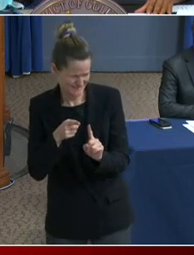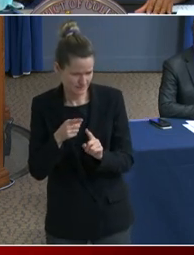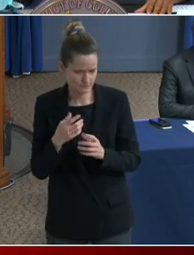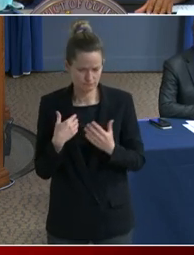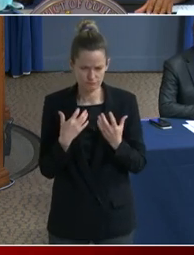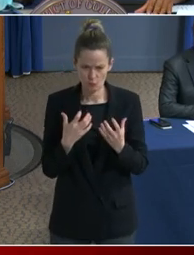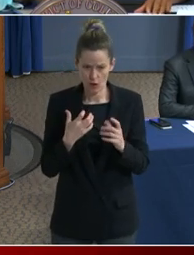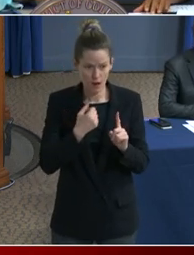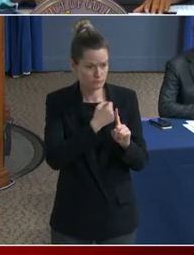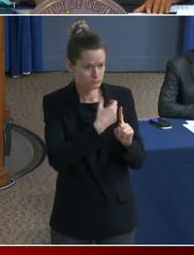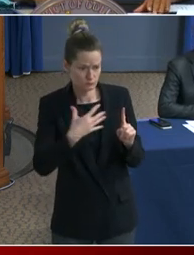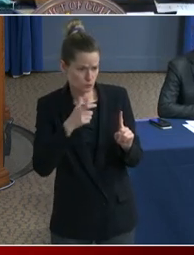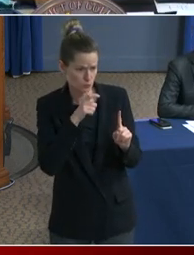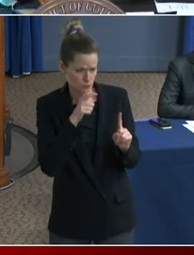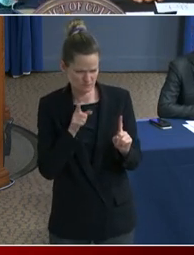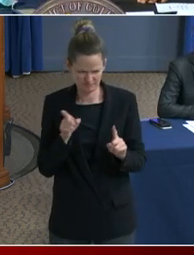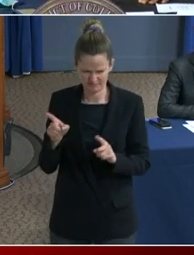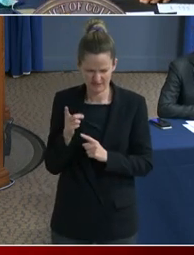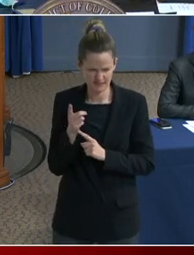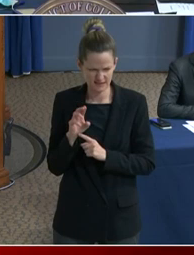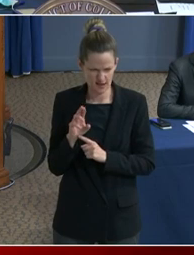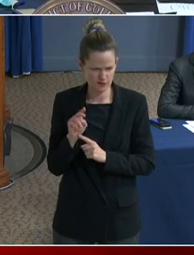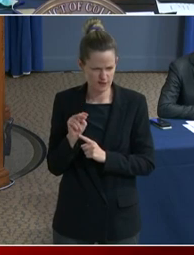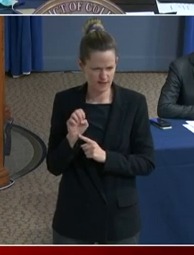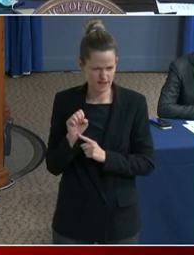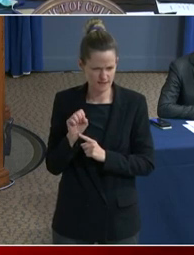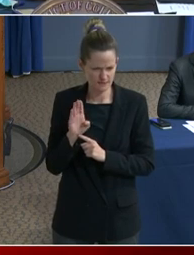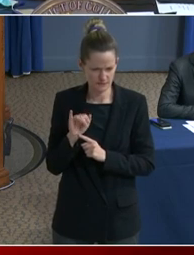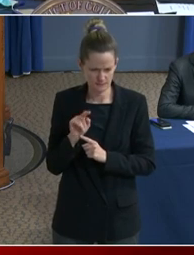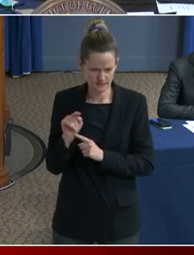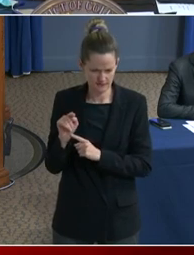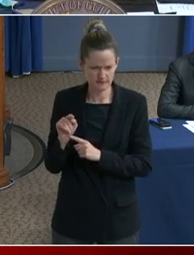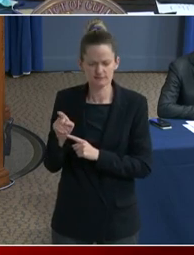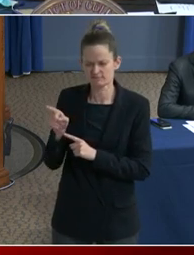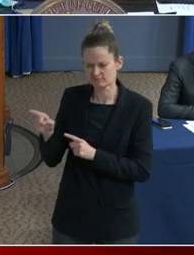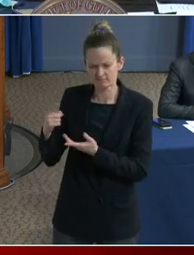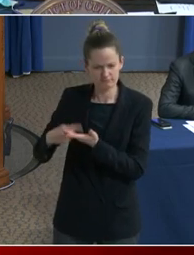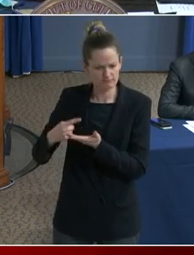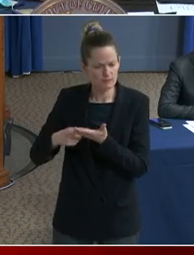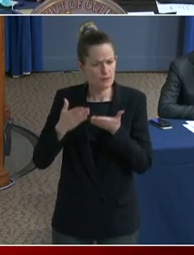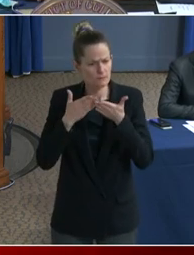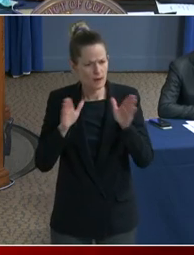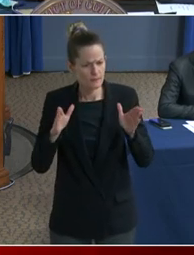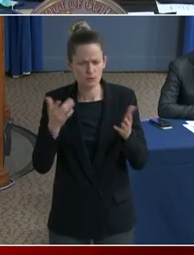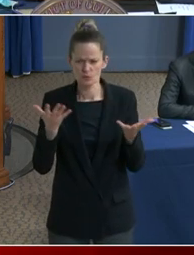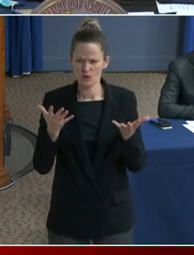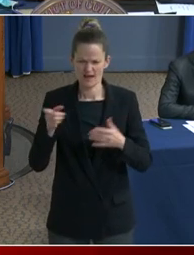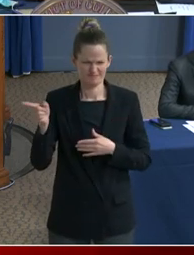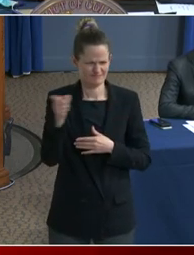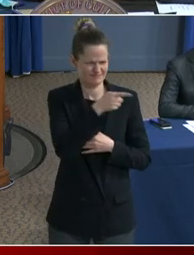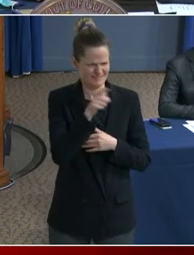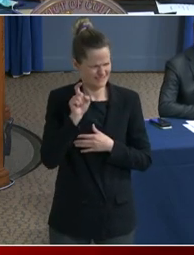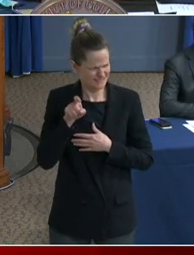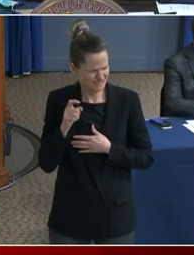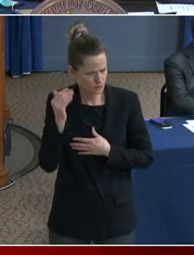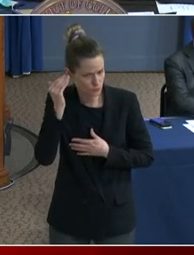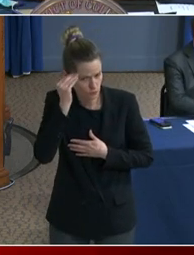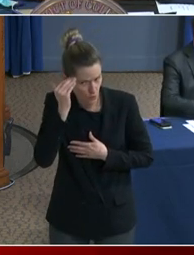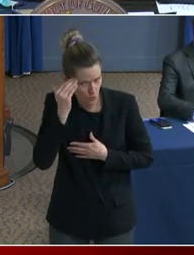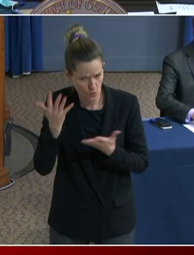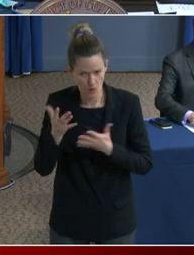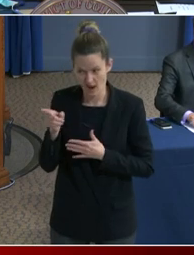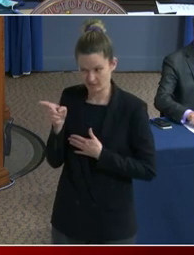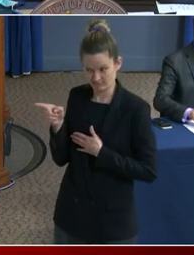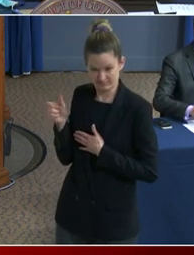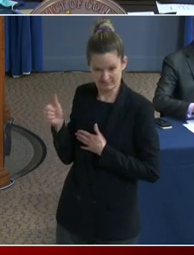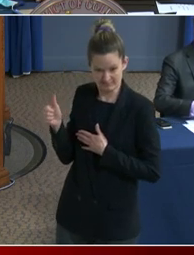be able to speak publicly about what DC Health knows and what she knows in all of her